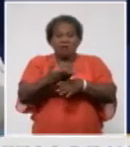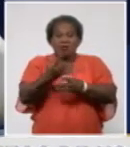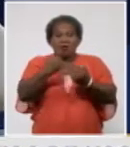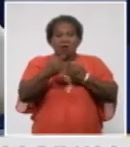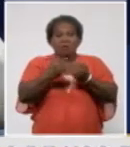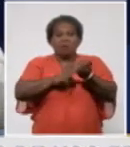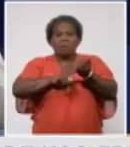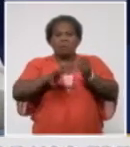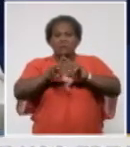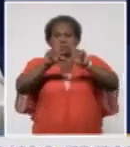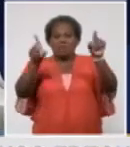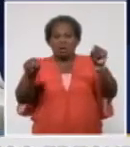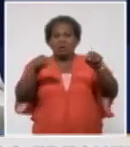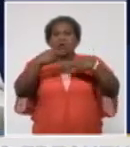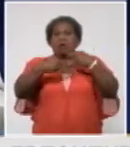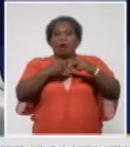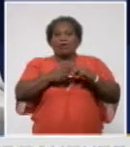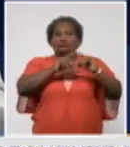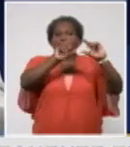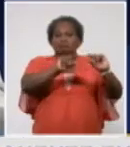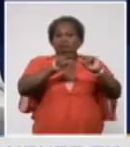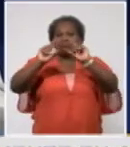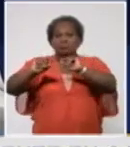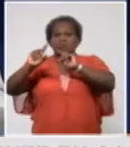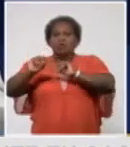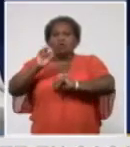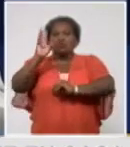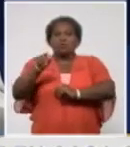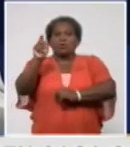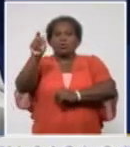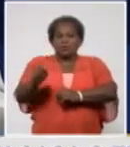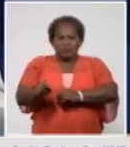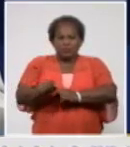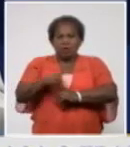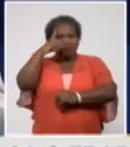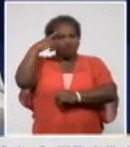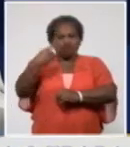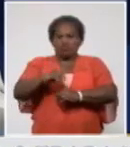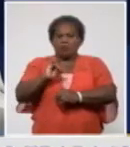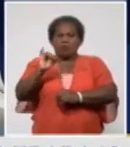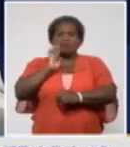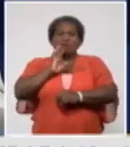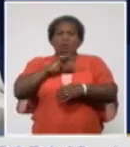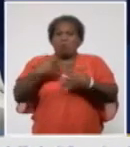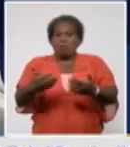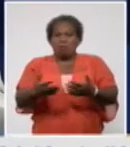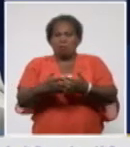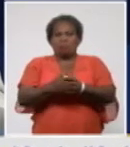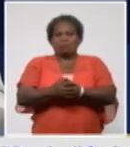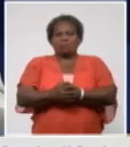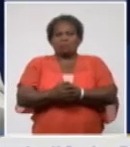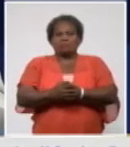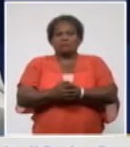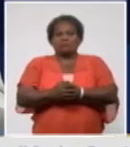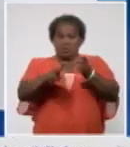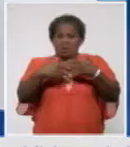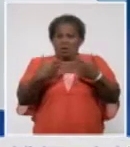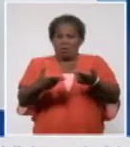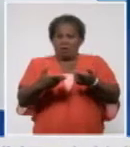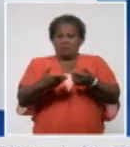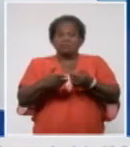59, and 3 patients exceed 60 years of age. Of the 57 diagnosed